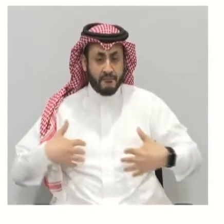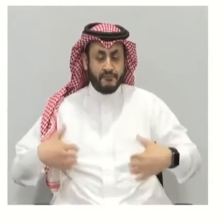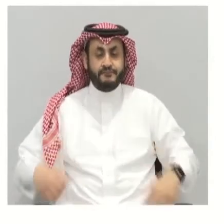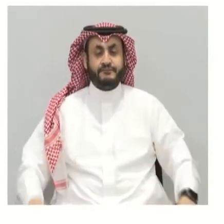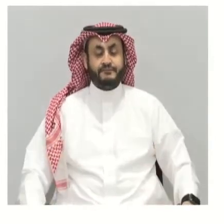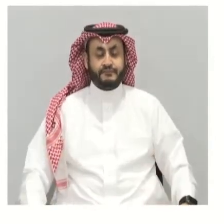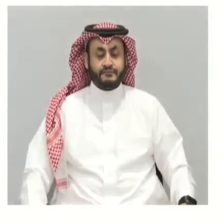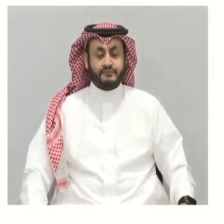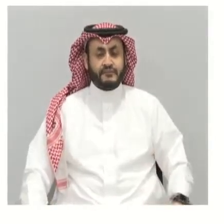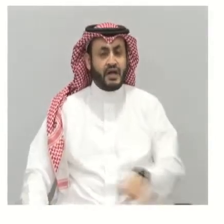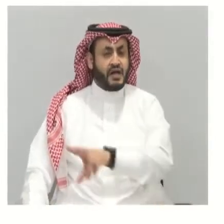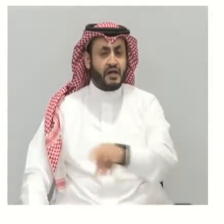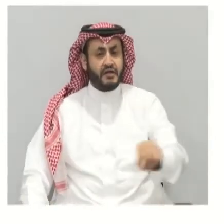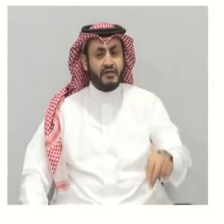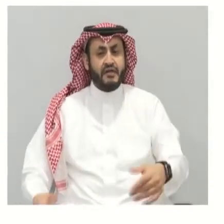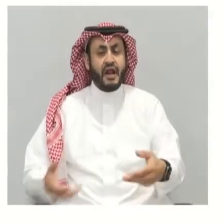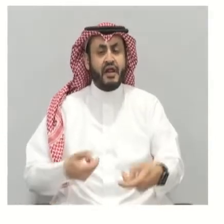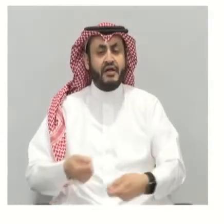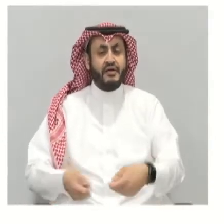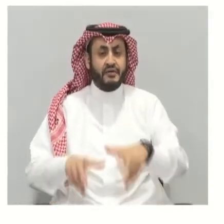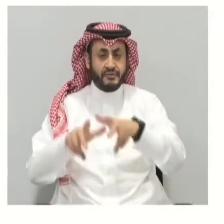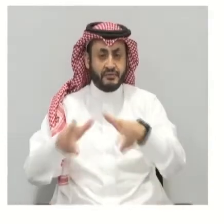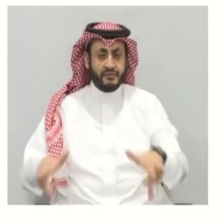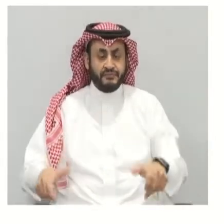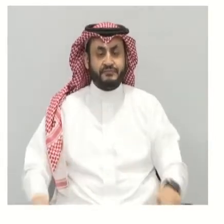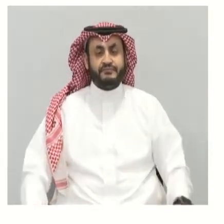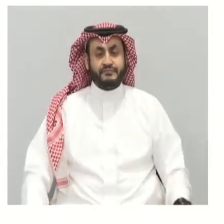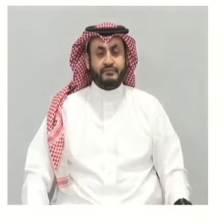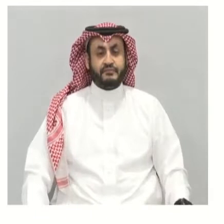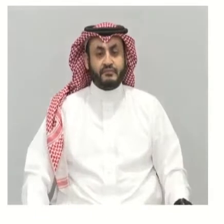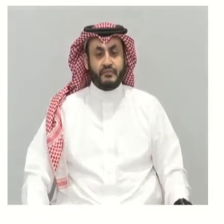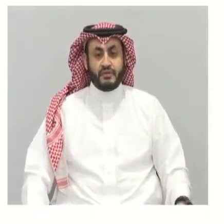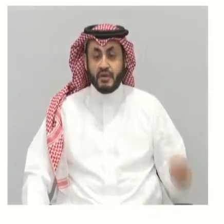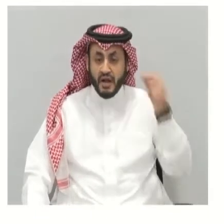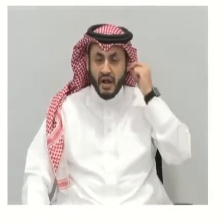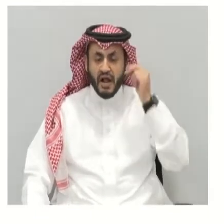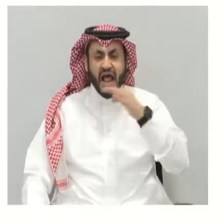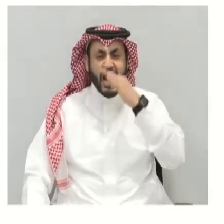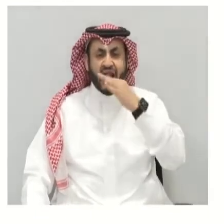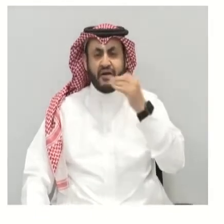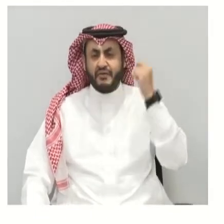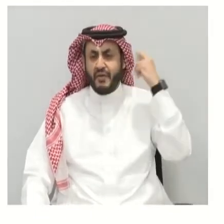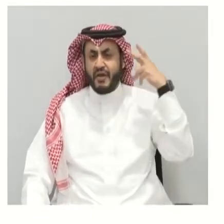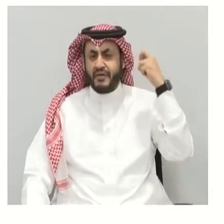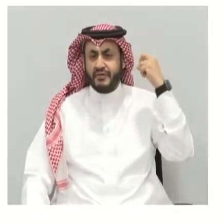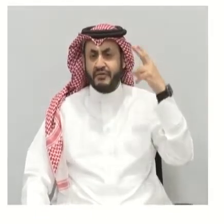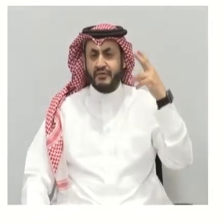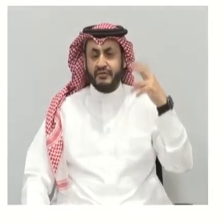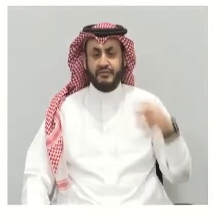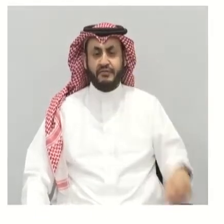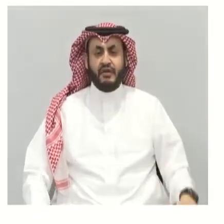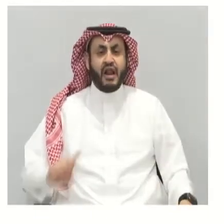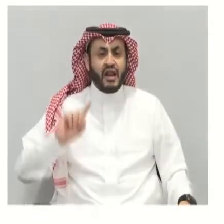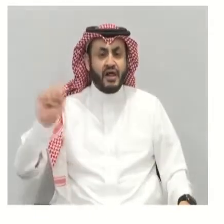It's just like any other mall. And then you hear screams that are coming from the end of